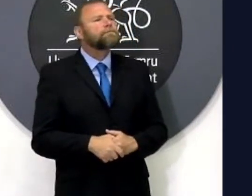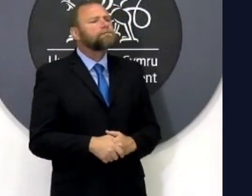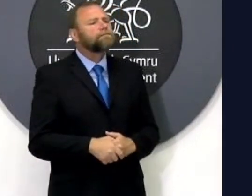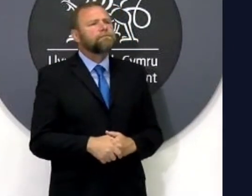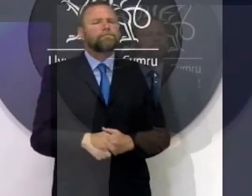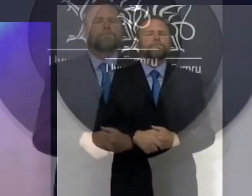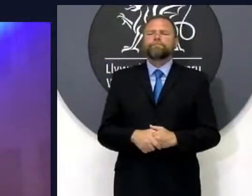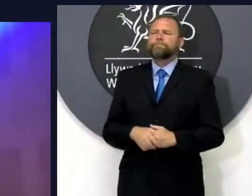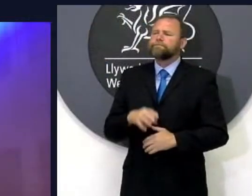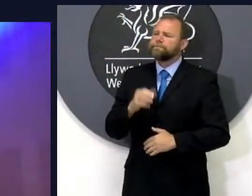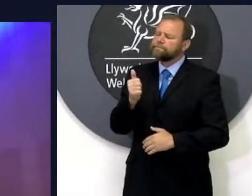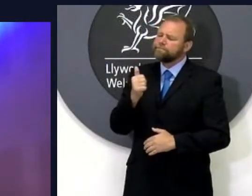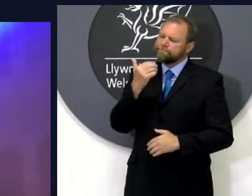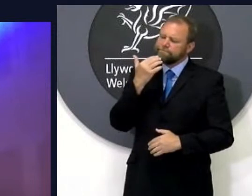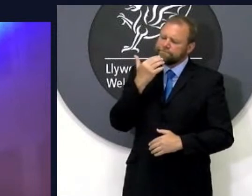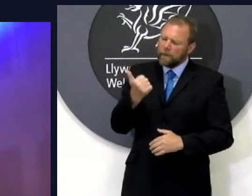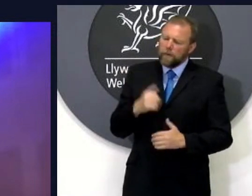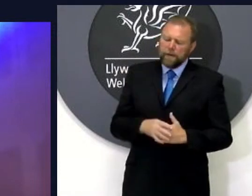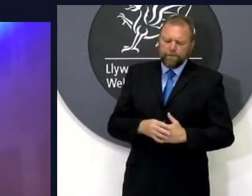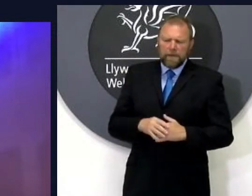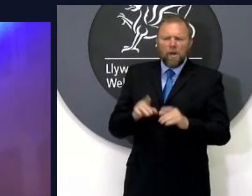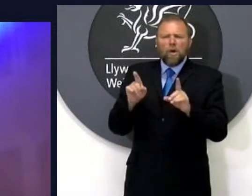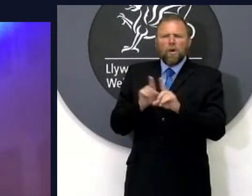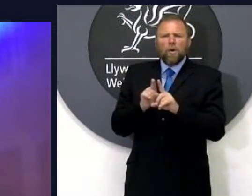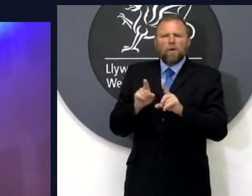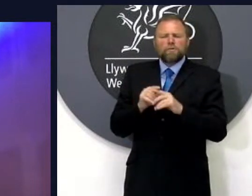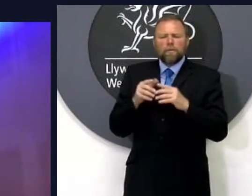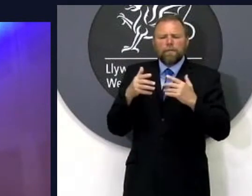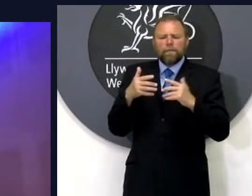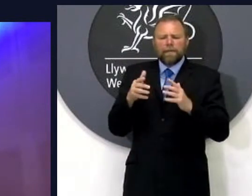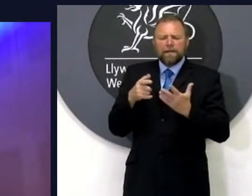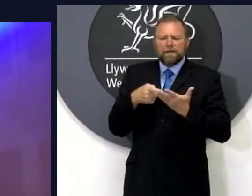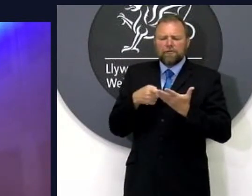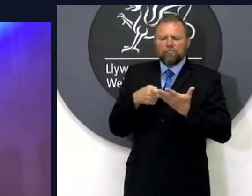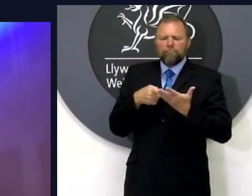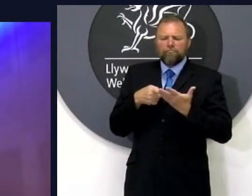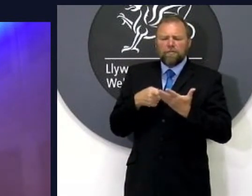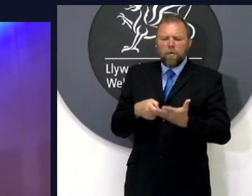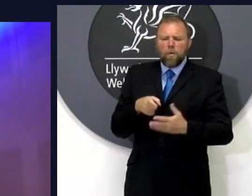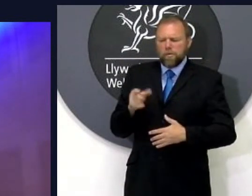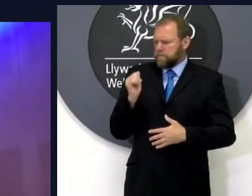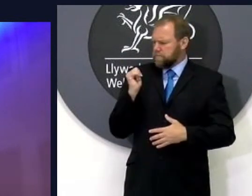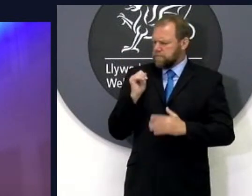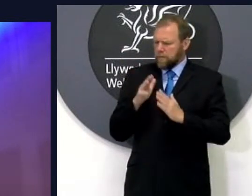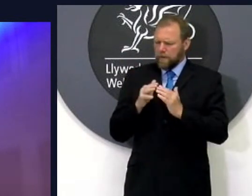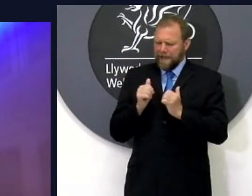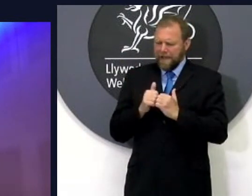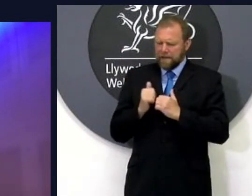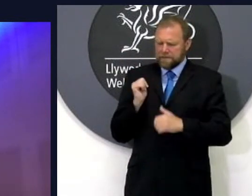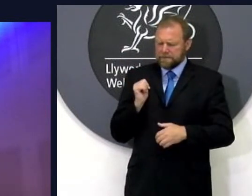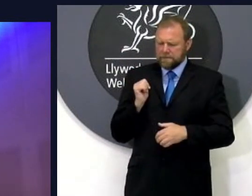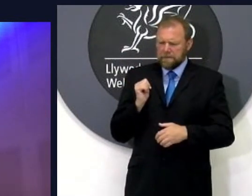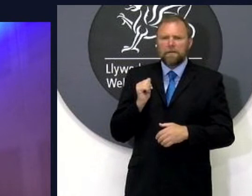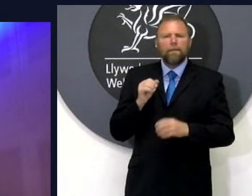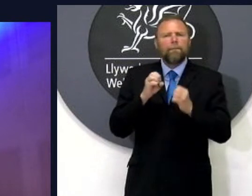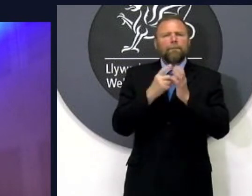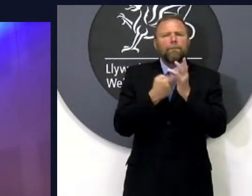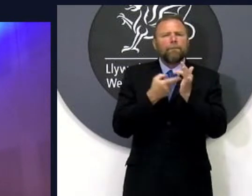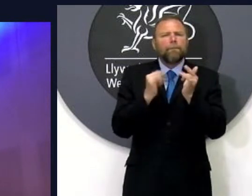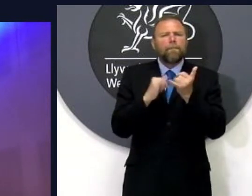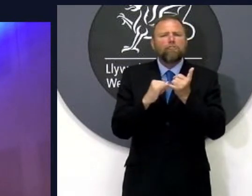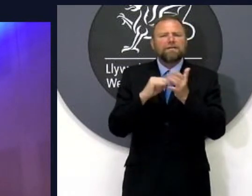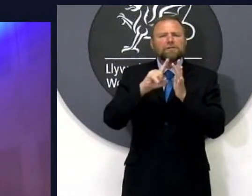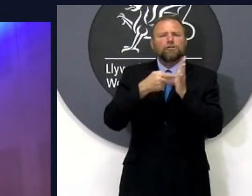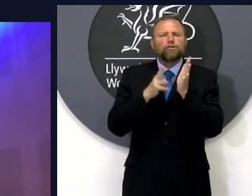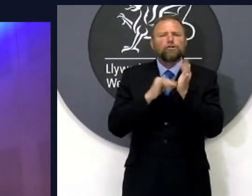Thank you. And there has also been reports over the weekend that Boris Johnson had been skipping emergency COVID meetings with the